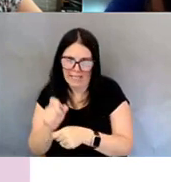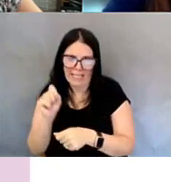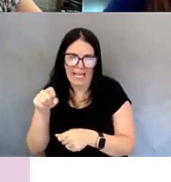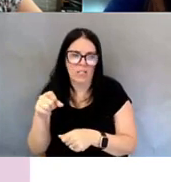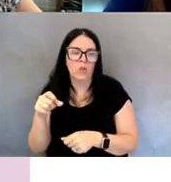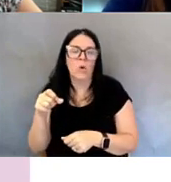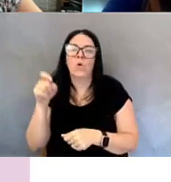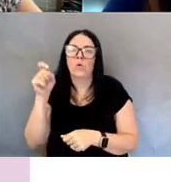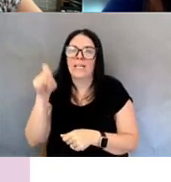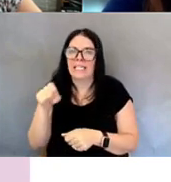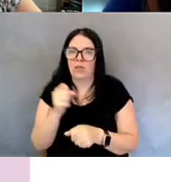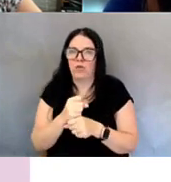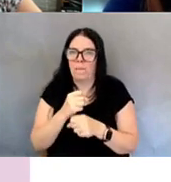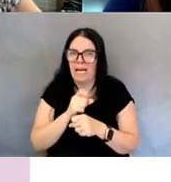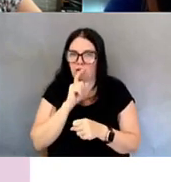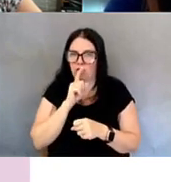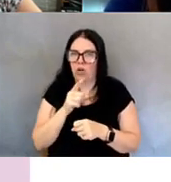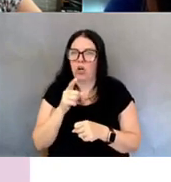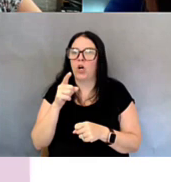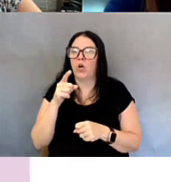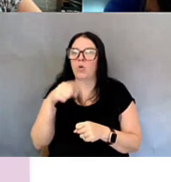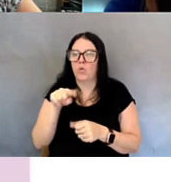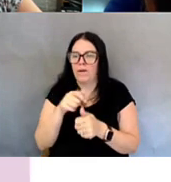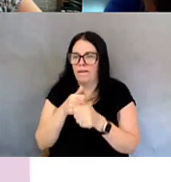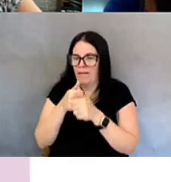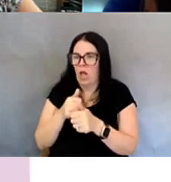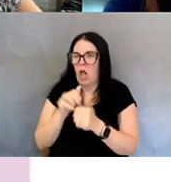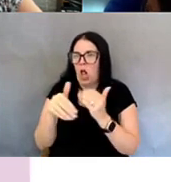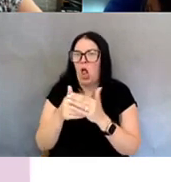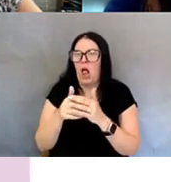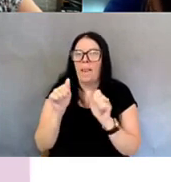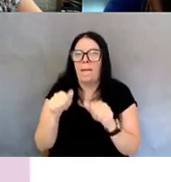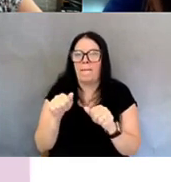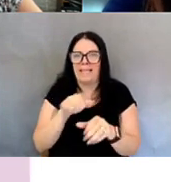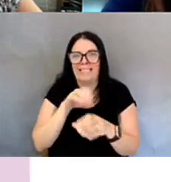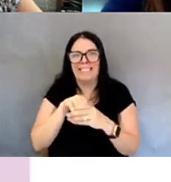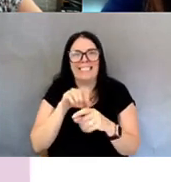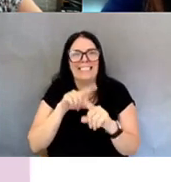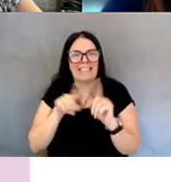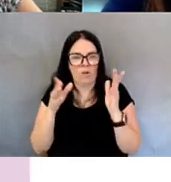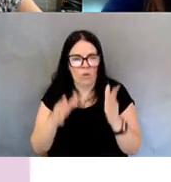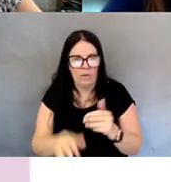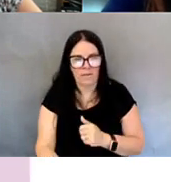to make sure that you're tending to all those abilities in a way.